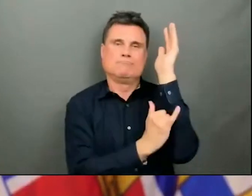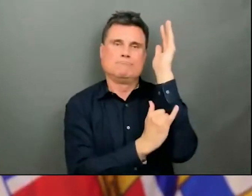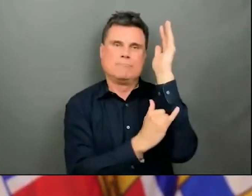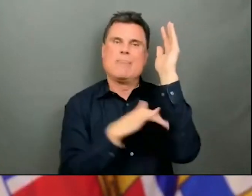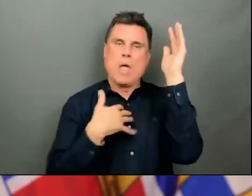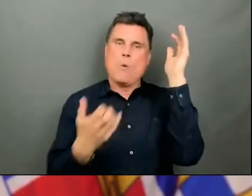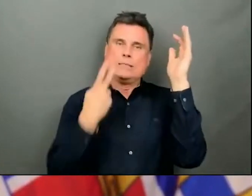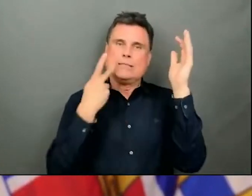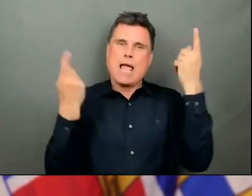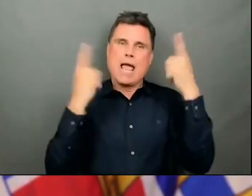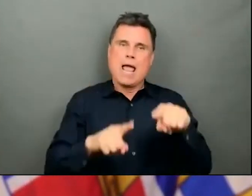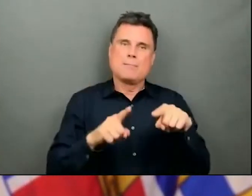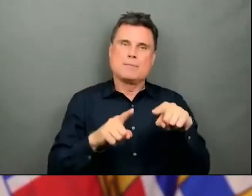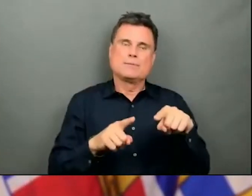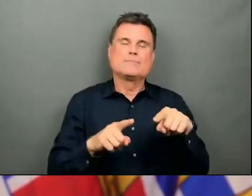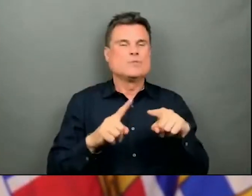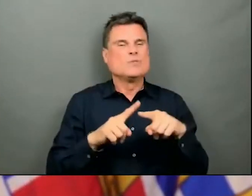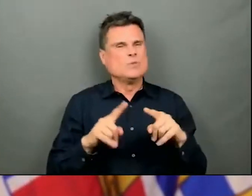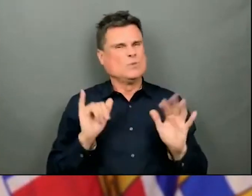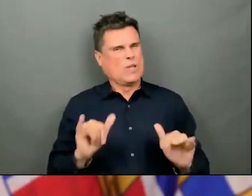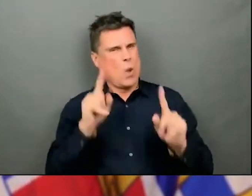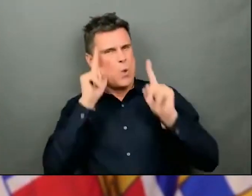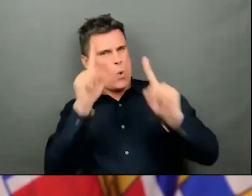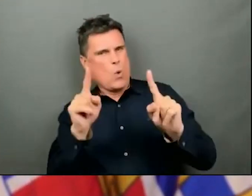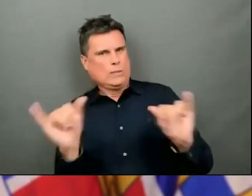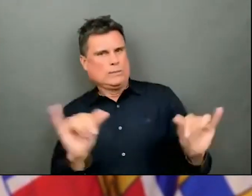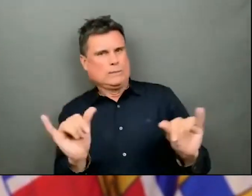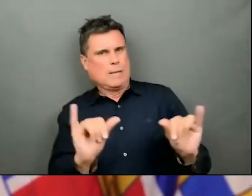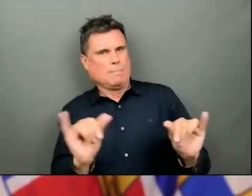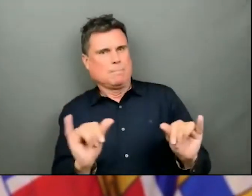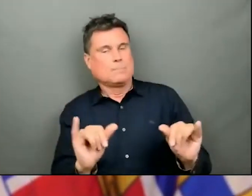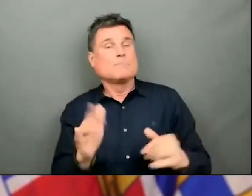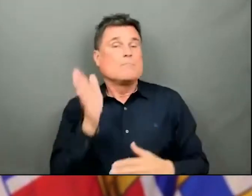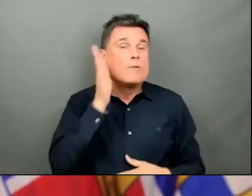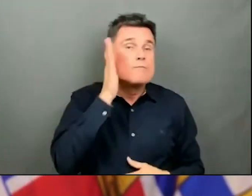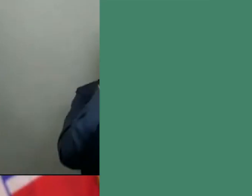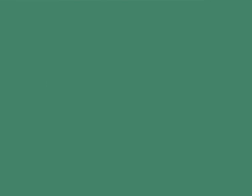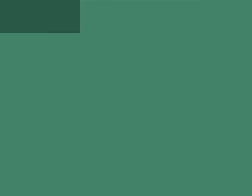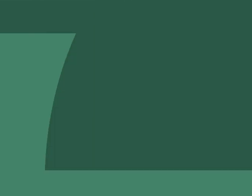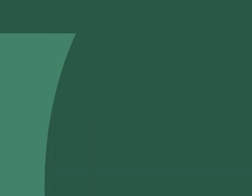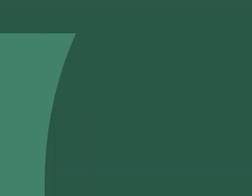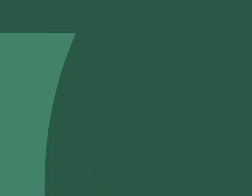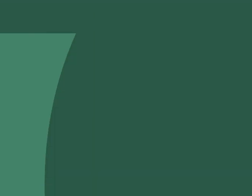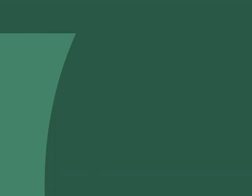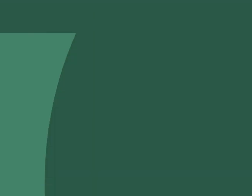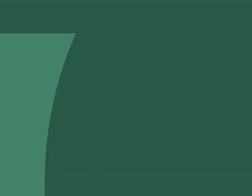that happen in the future. And we will get there. We will get there, but we have to be patient.